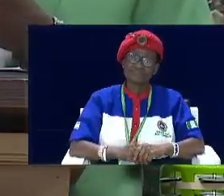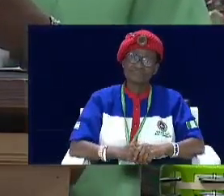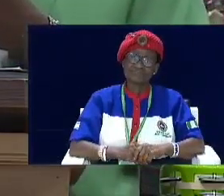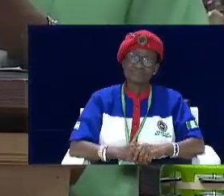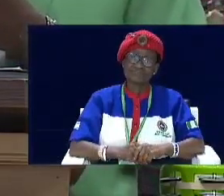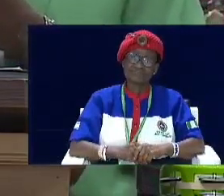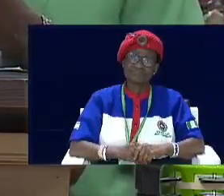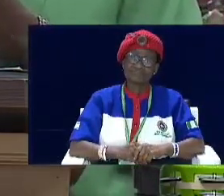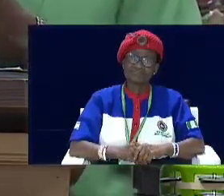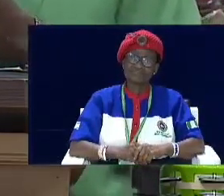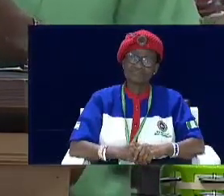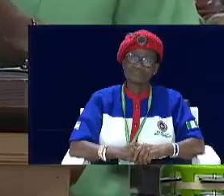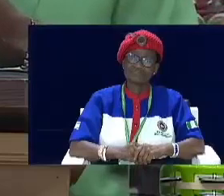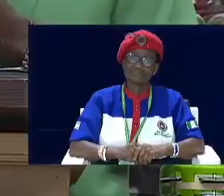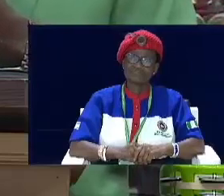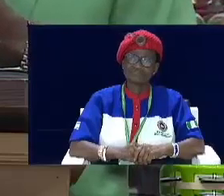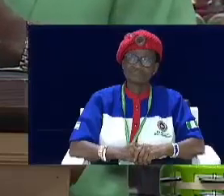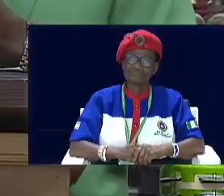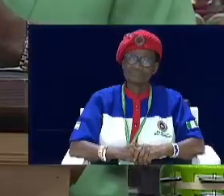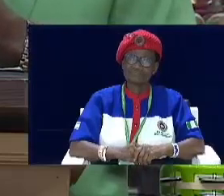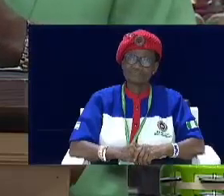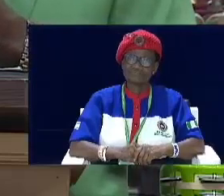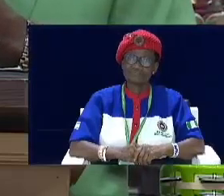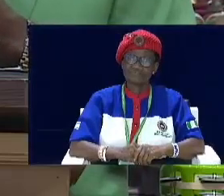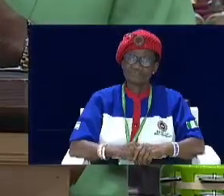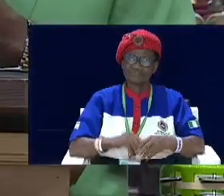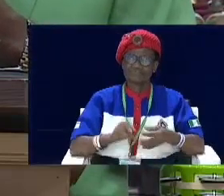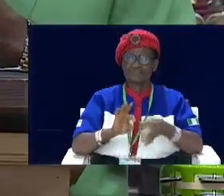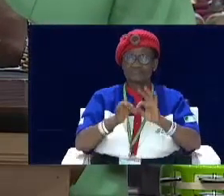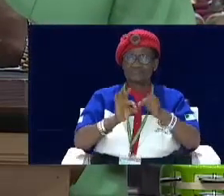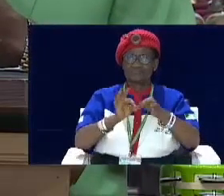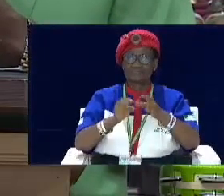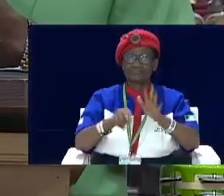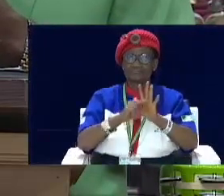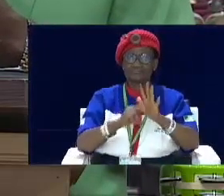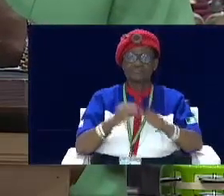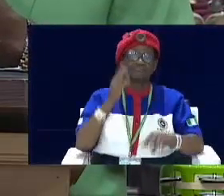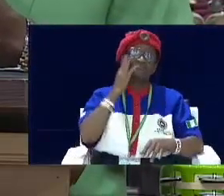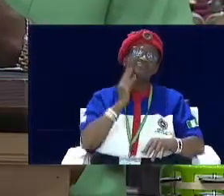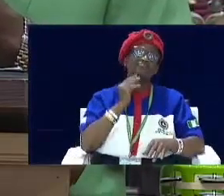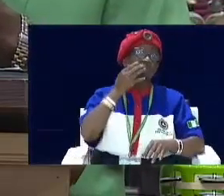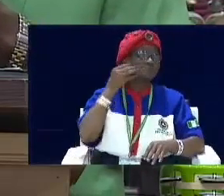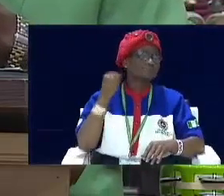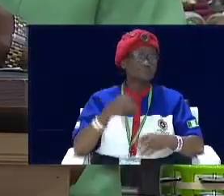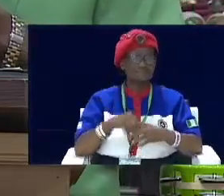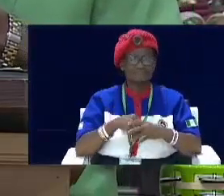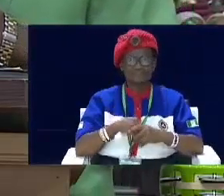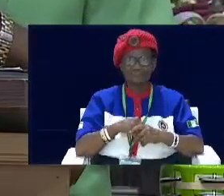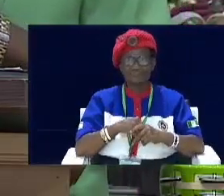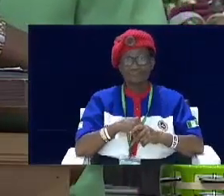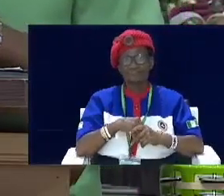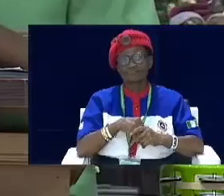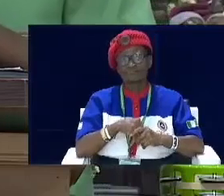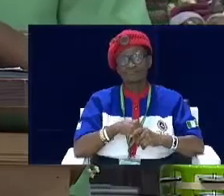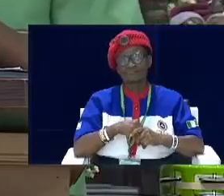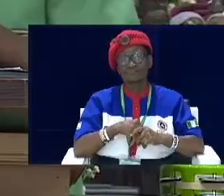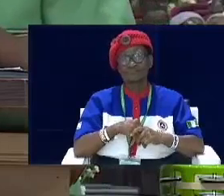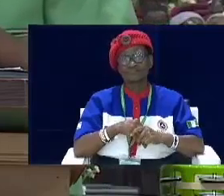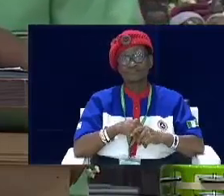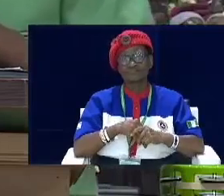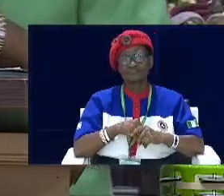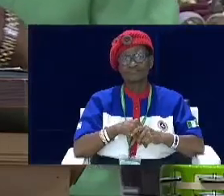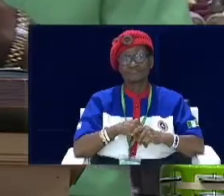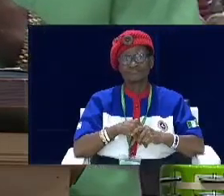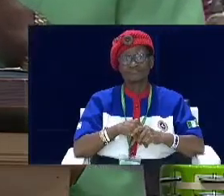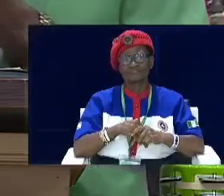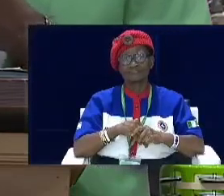baba mi, keke Israeli ati awon eleshin re, o ko si ri mo. O si di aso ara re